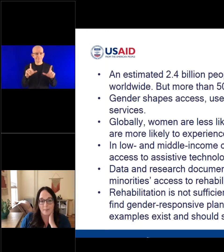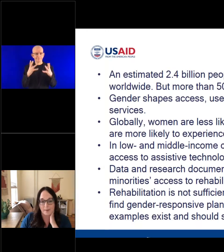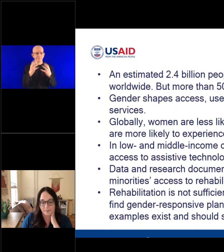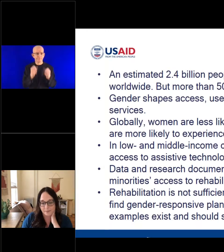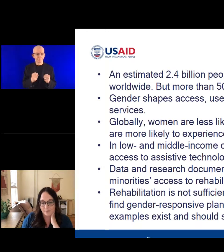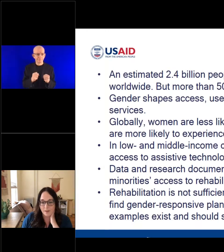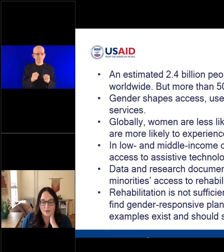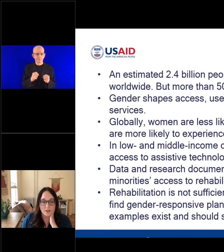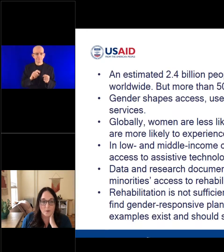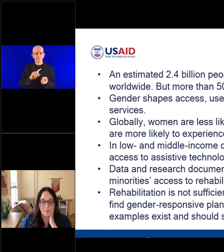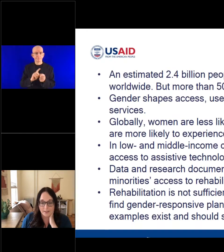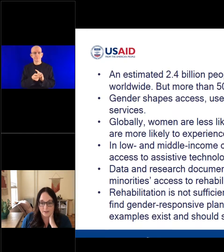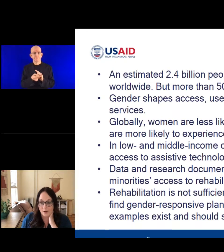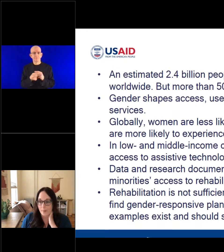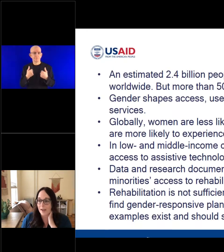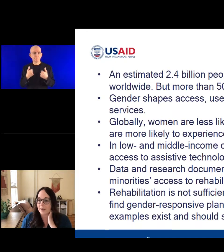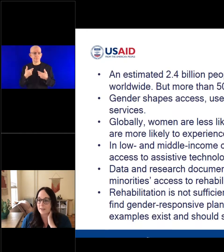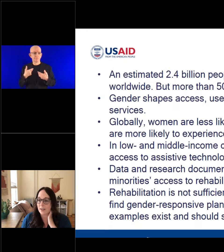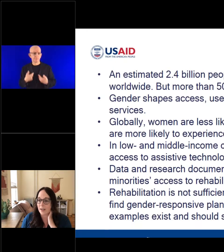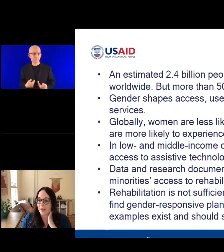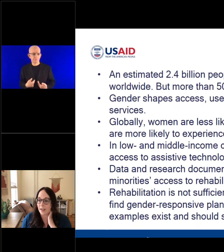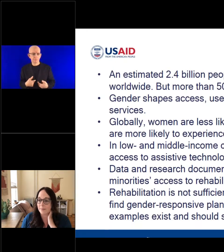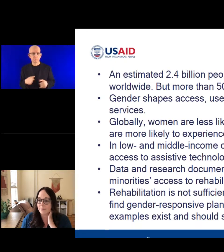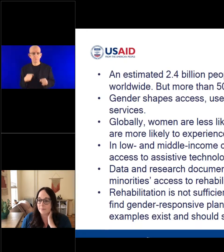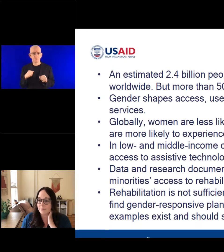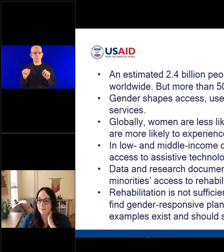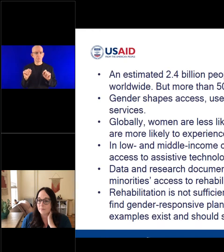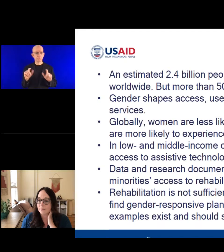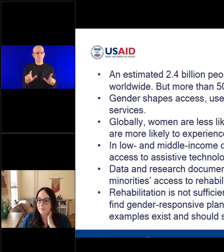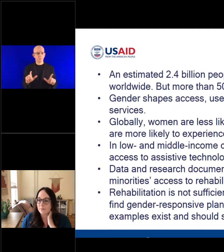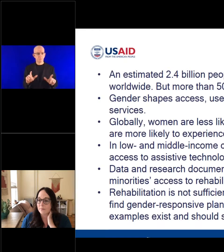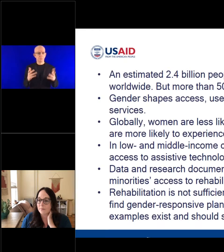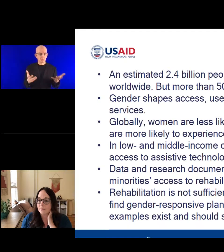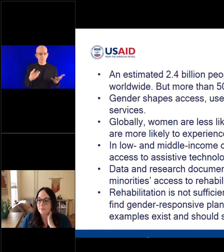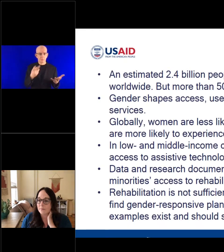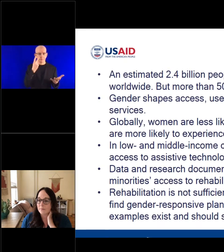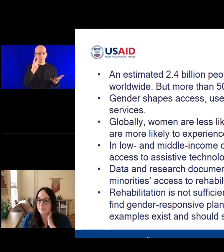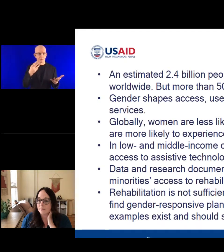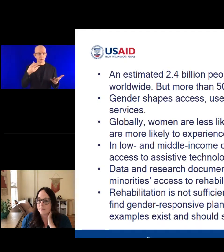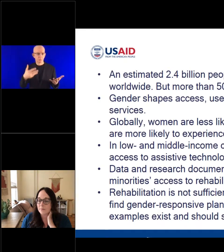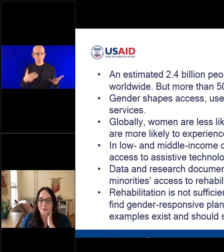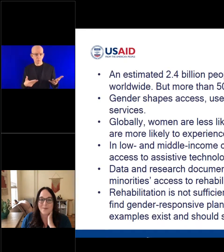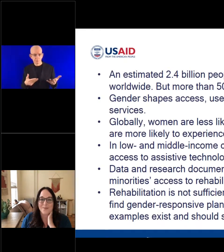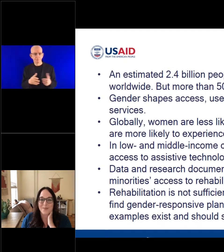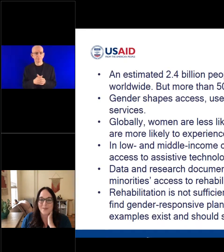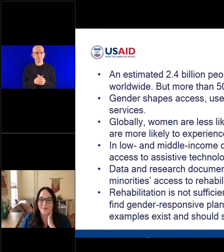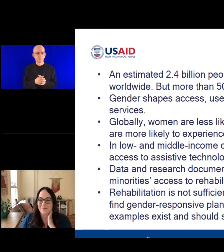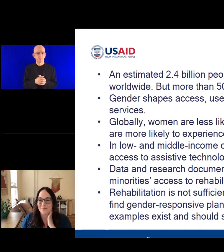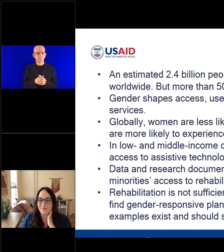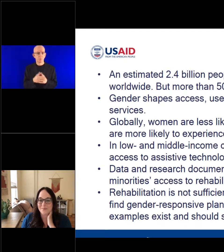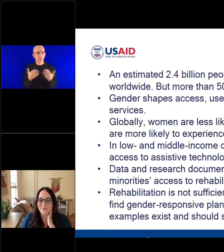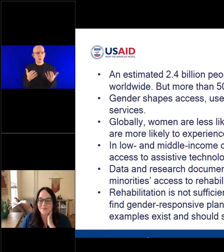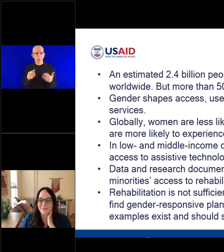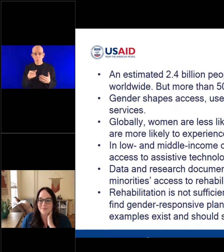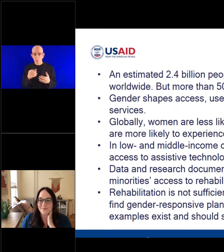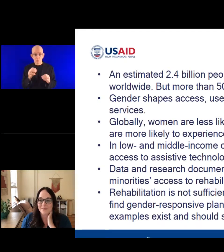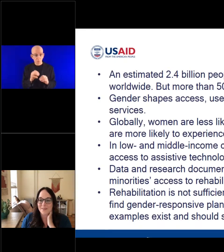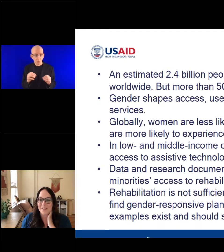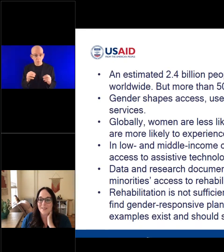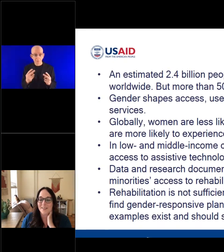no problem. Do you want me to go back and start again? No, keep going, no worries. Just tell me when I need to